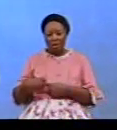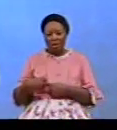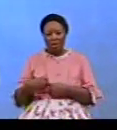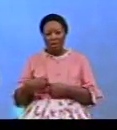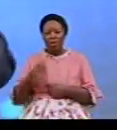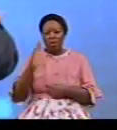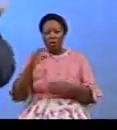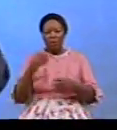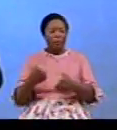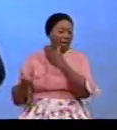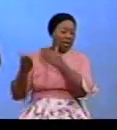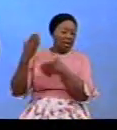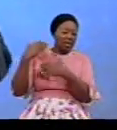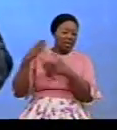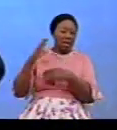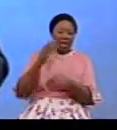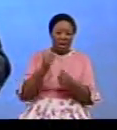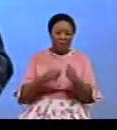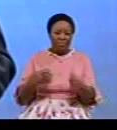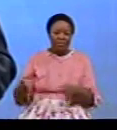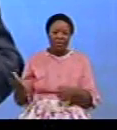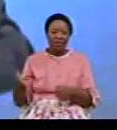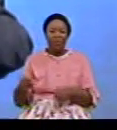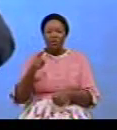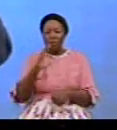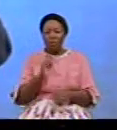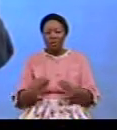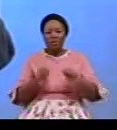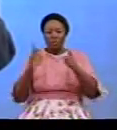Amen. That reaches heaven.